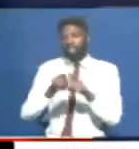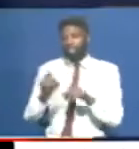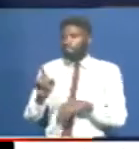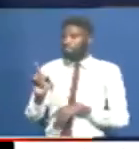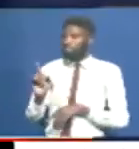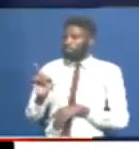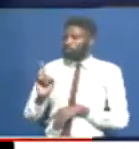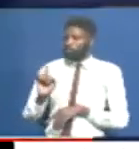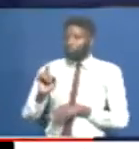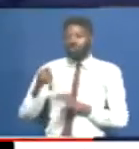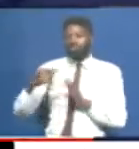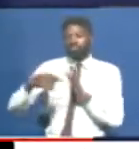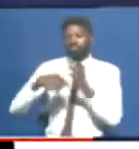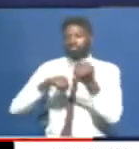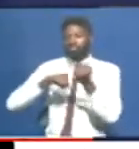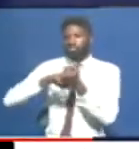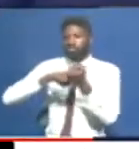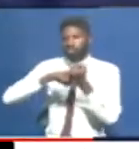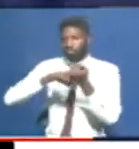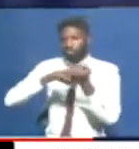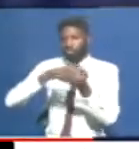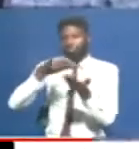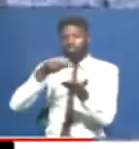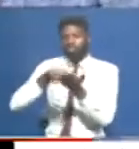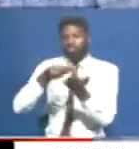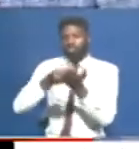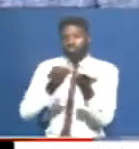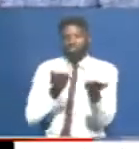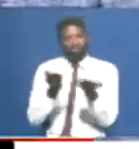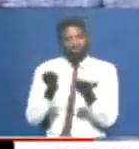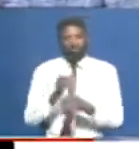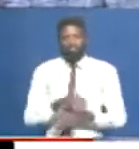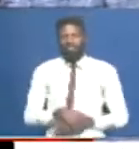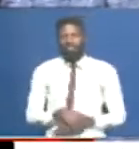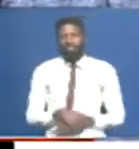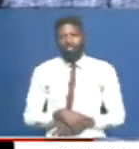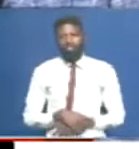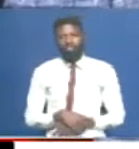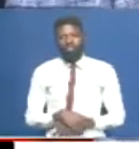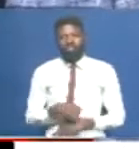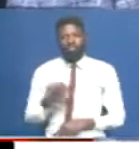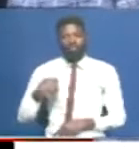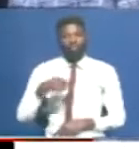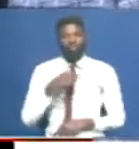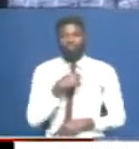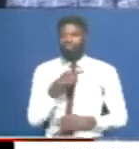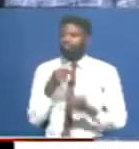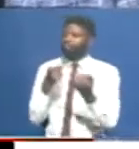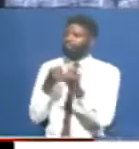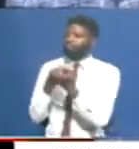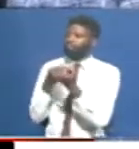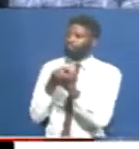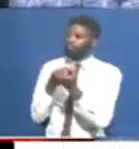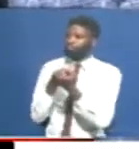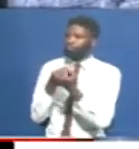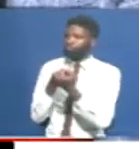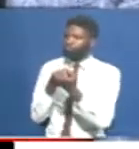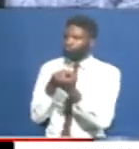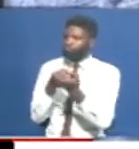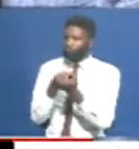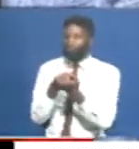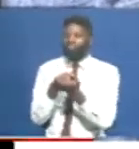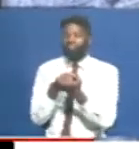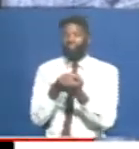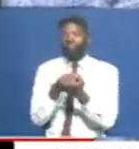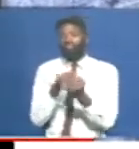will provide support in terms of financial services. We are supporting the in this